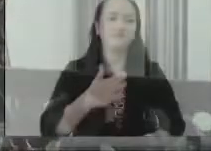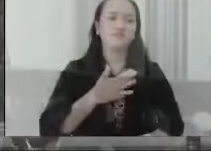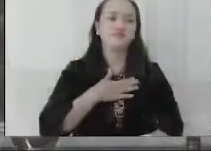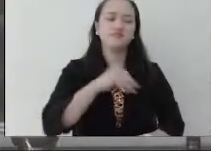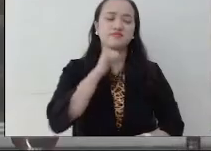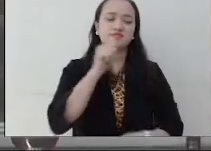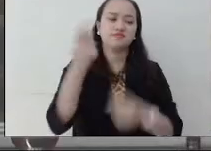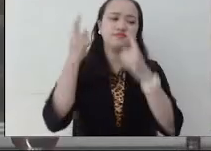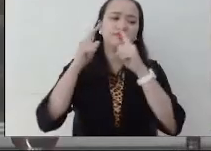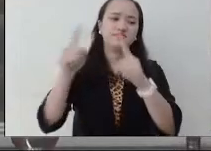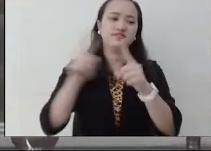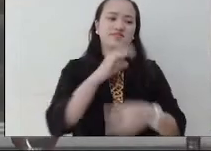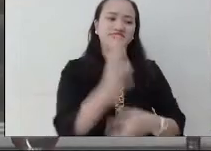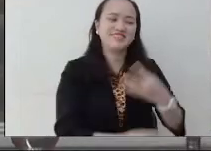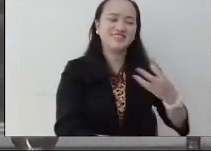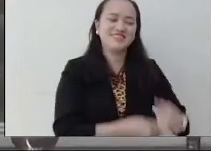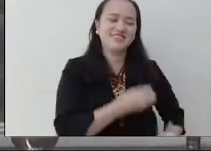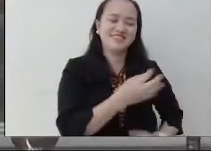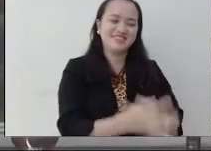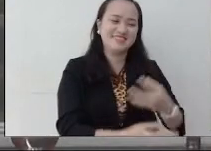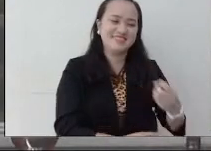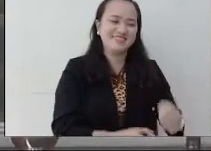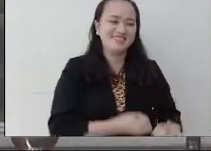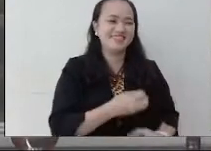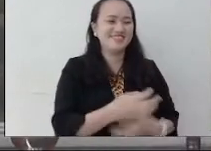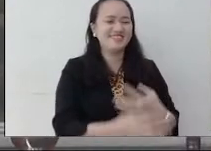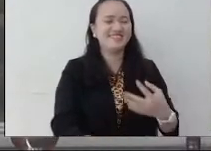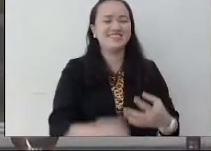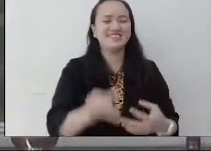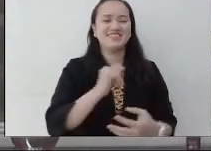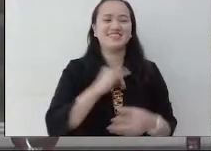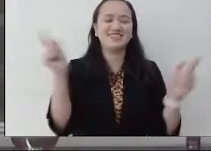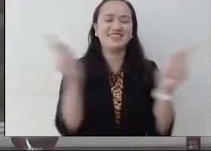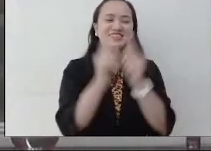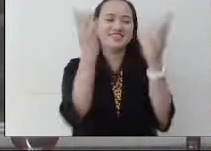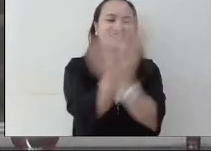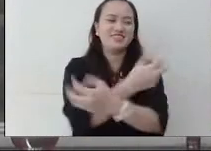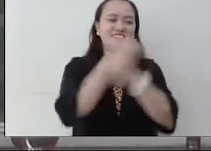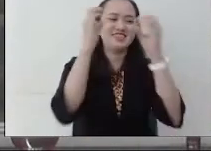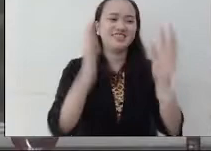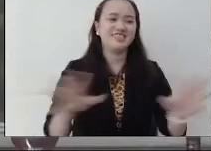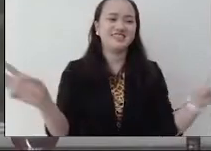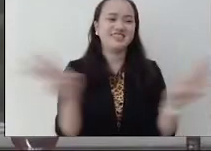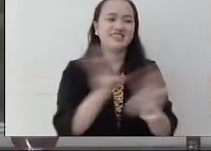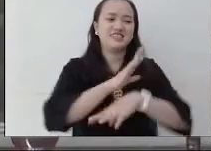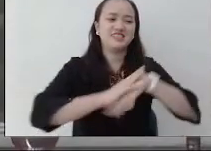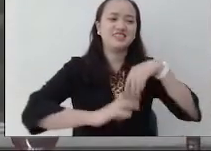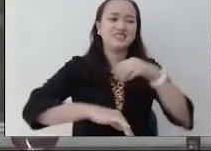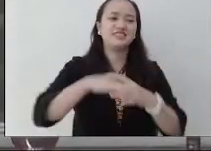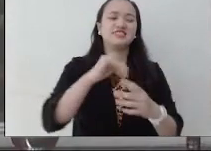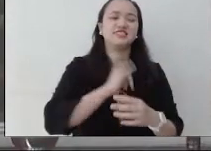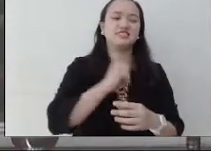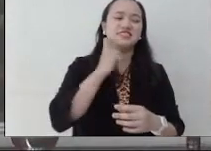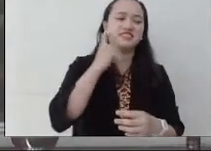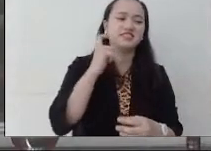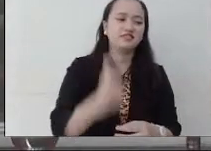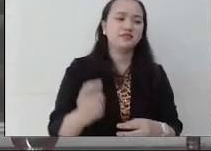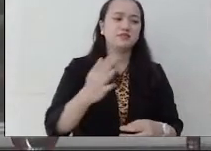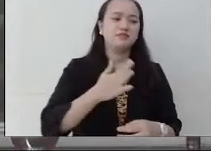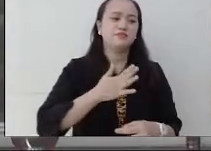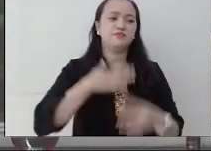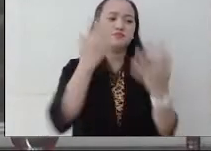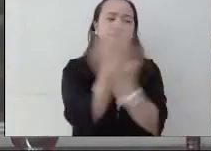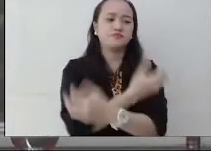I'm not going to hell. I met the Savior, what a story I